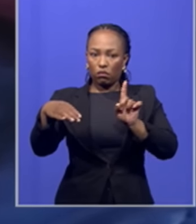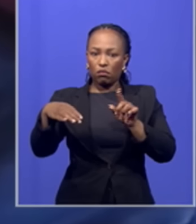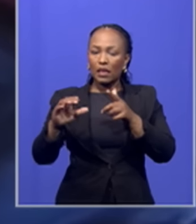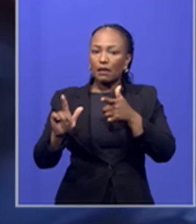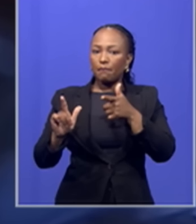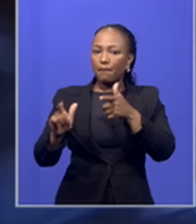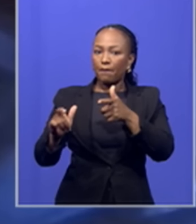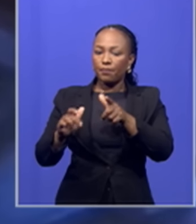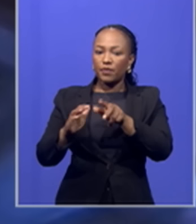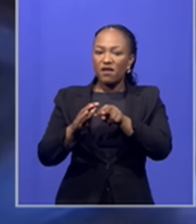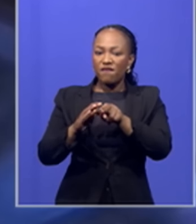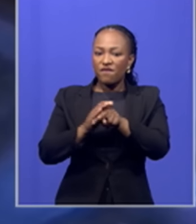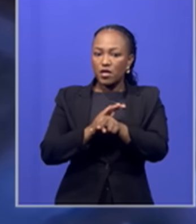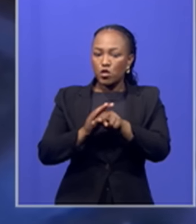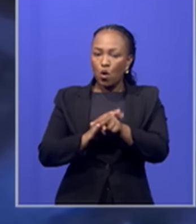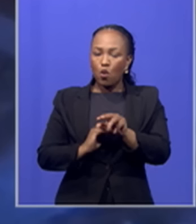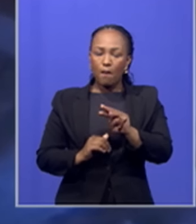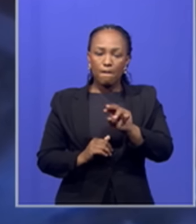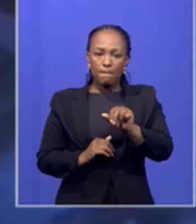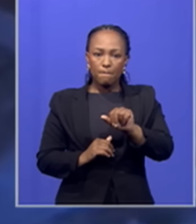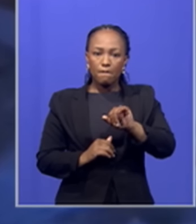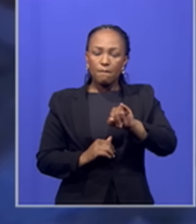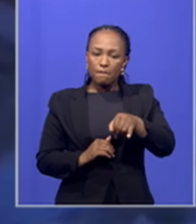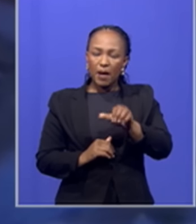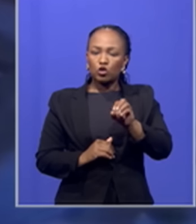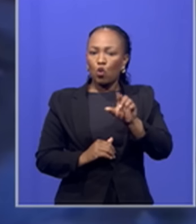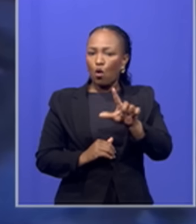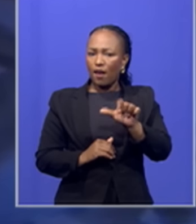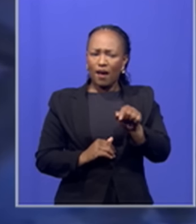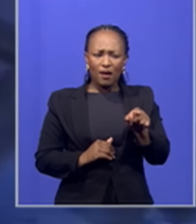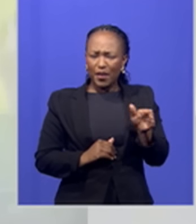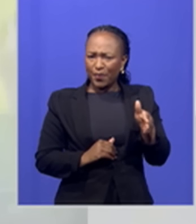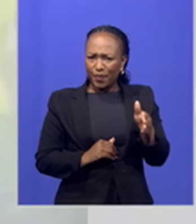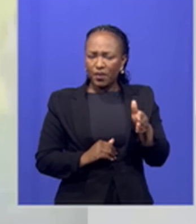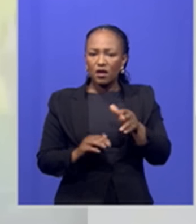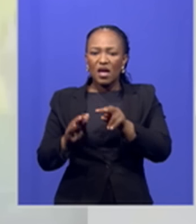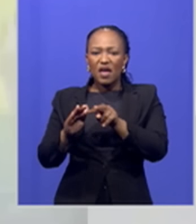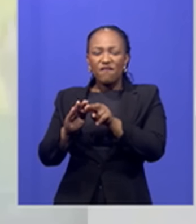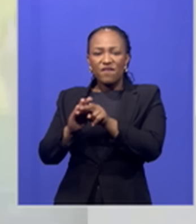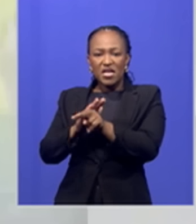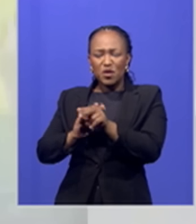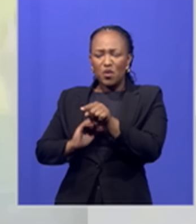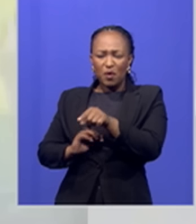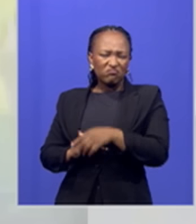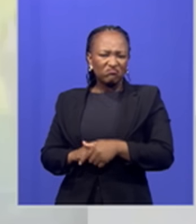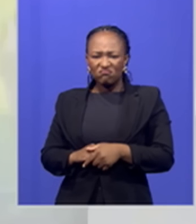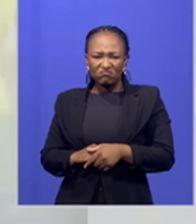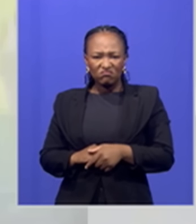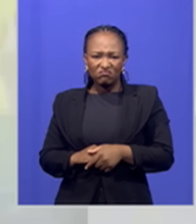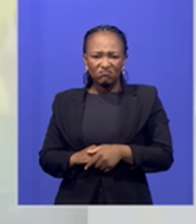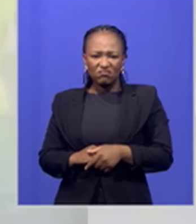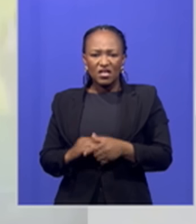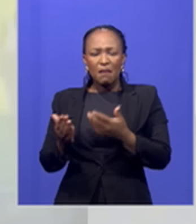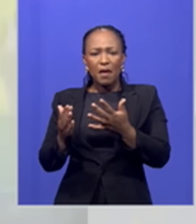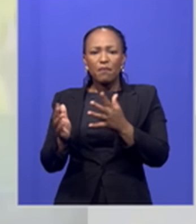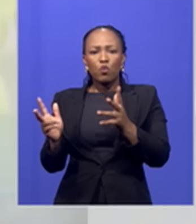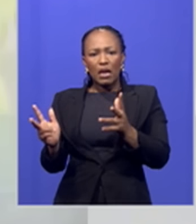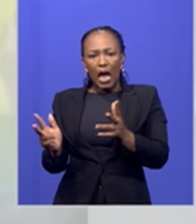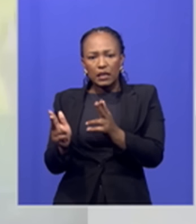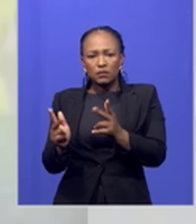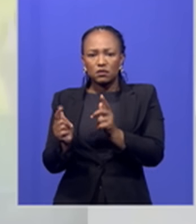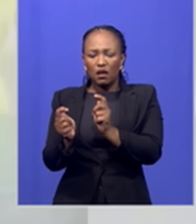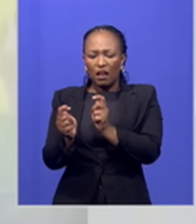di videong tseo Majola ga tlhagilele kgotlatshekelo ya re di video tseo ga di ikanyege ebile di ka tswa di rulagantswe